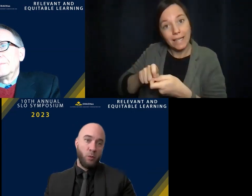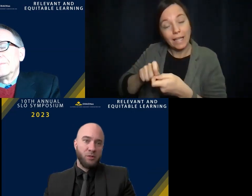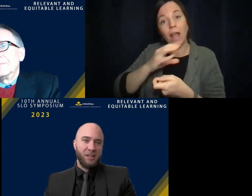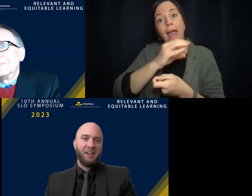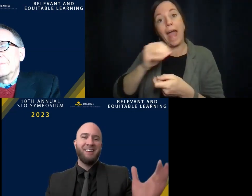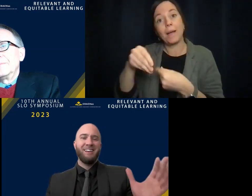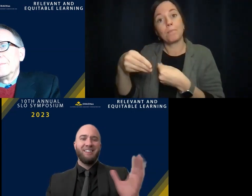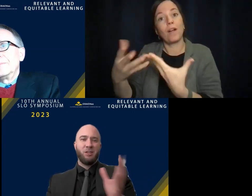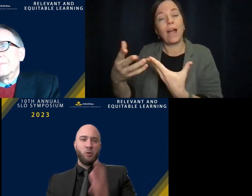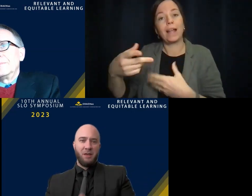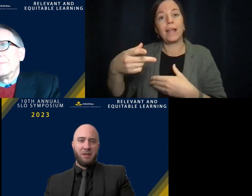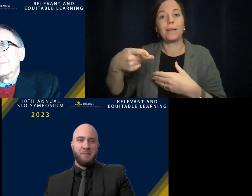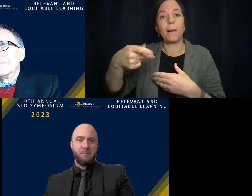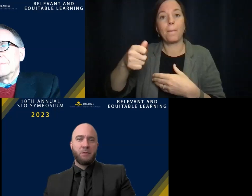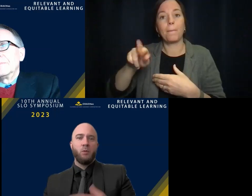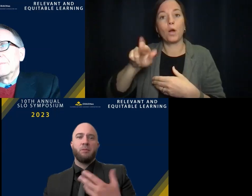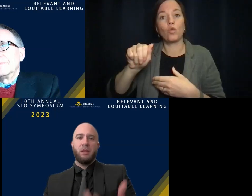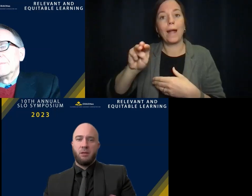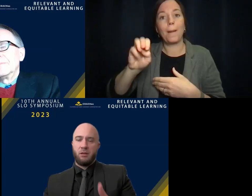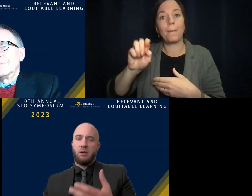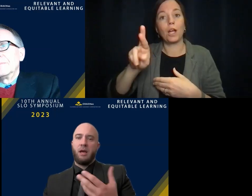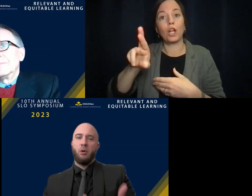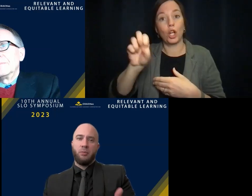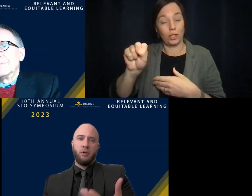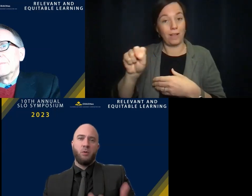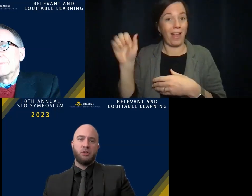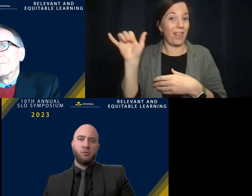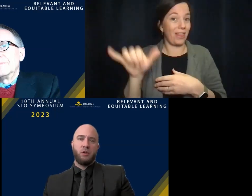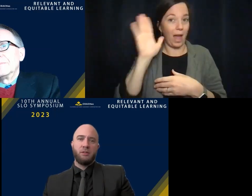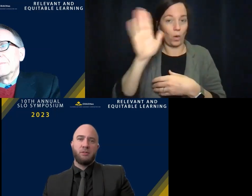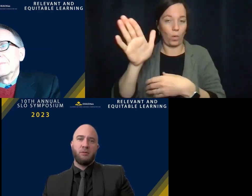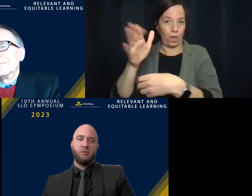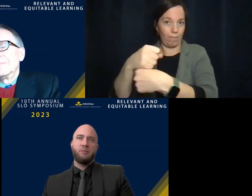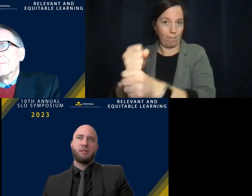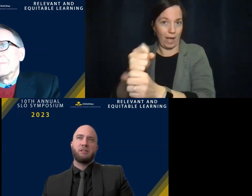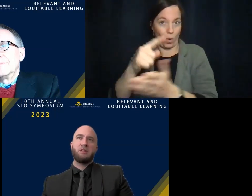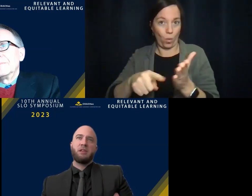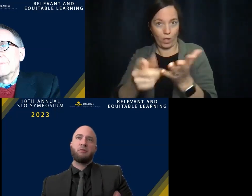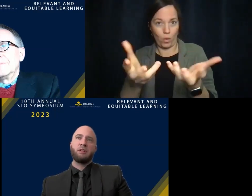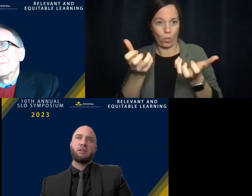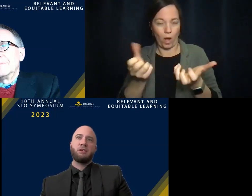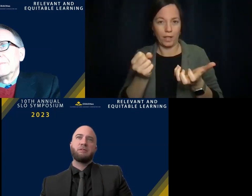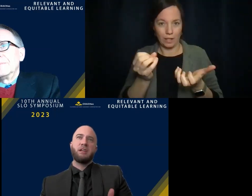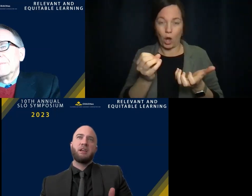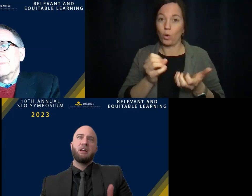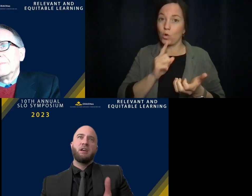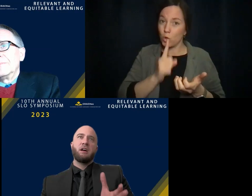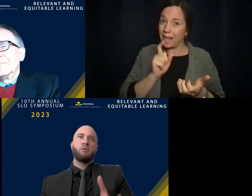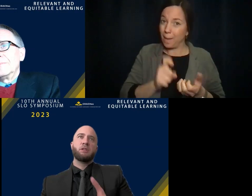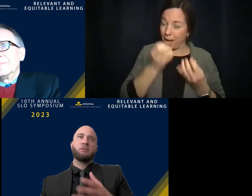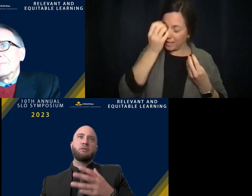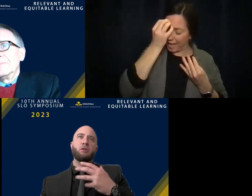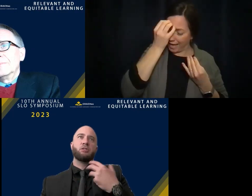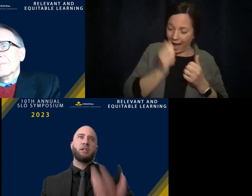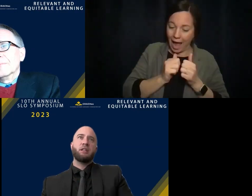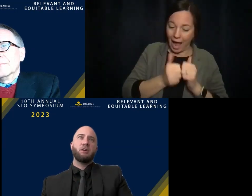parameters is what we'll say that you give it, will then output what you want. So it really makes us to think critically of saying, how